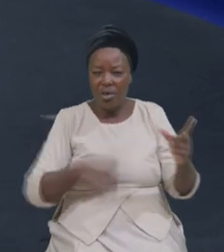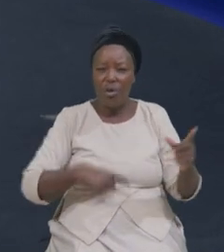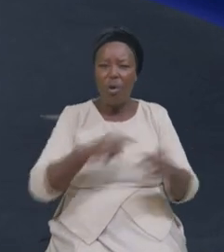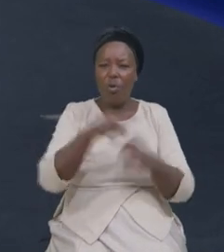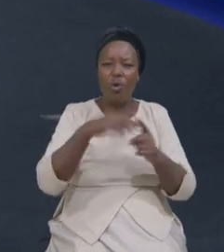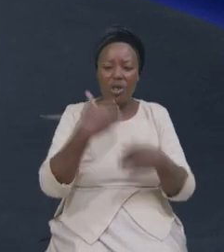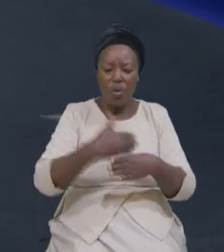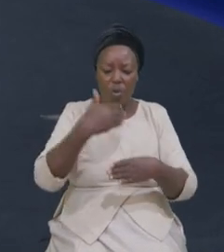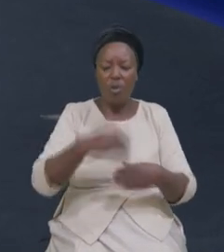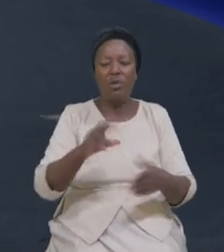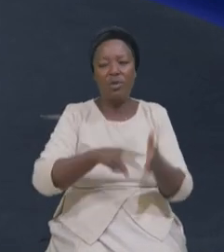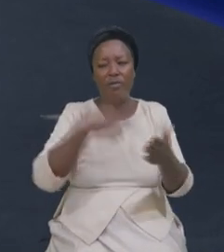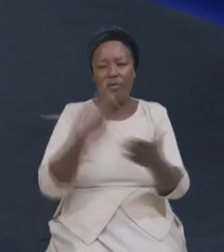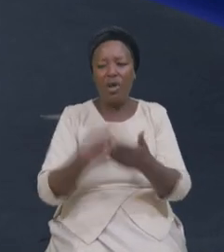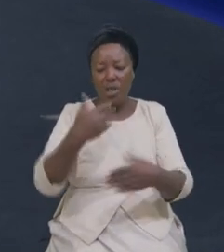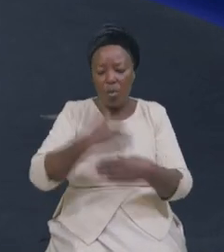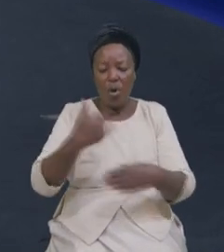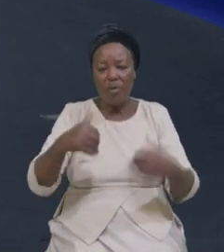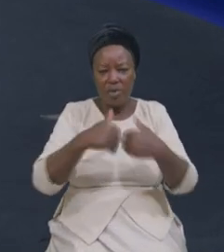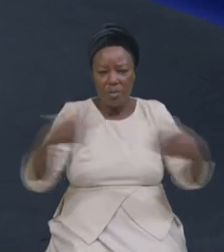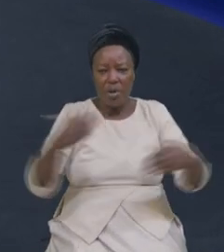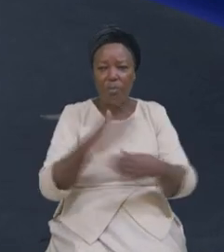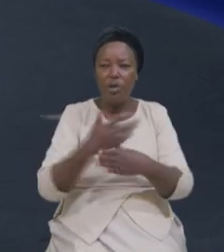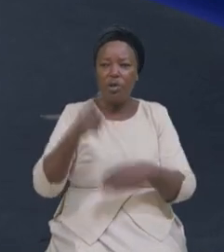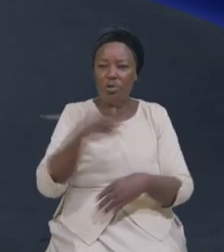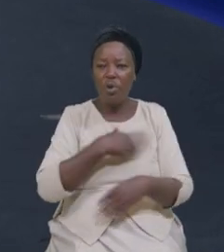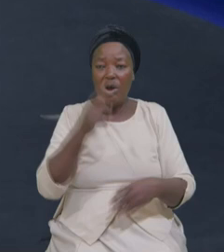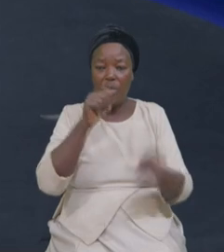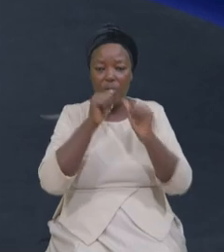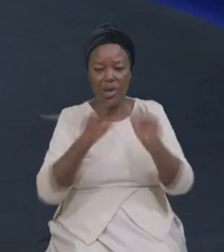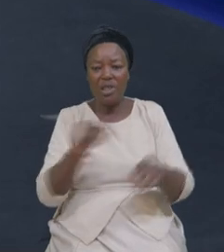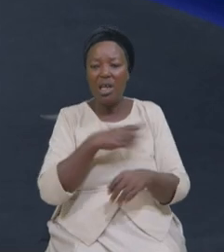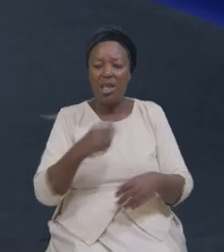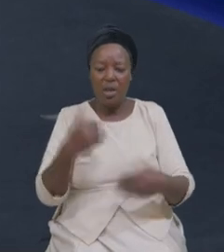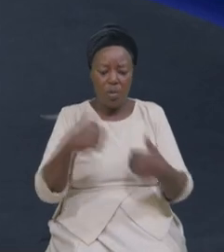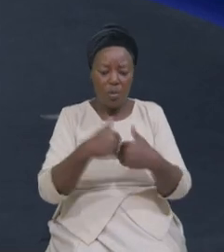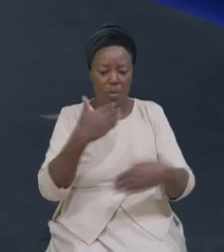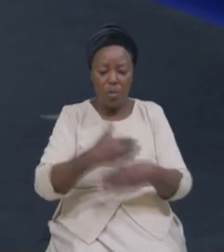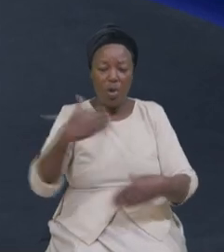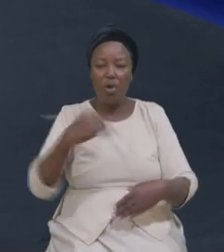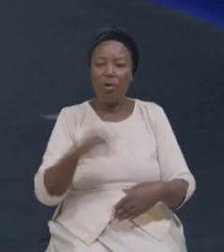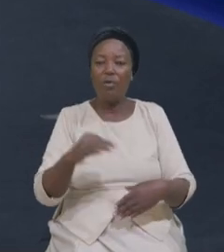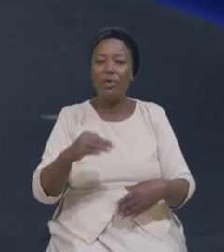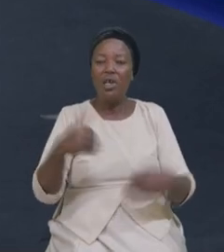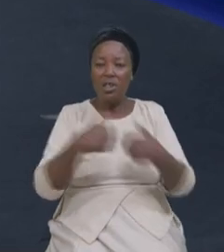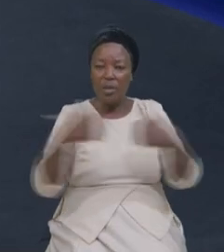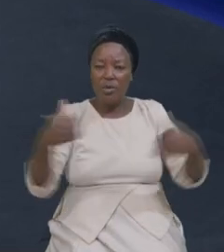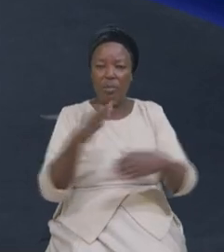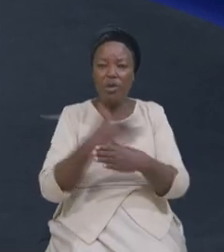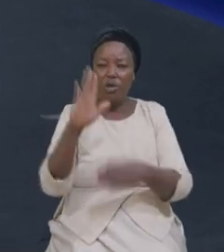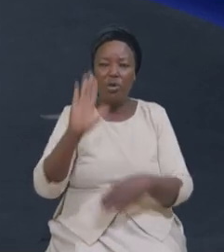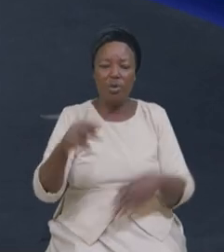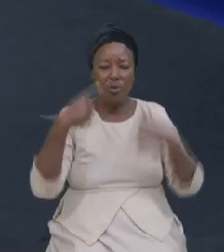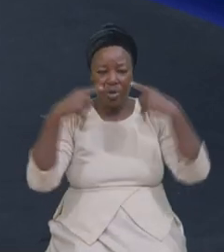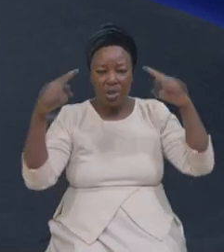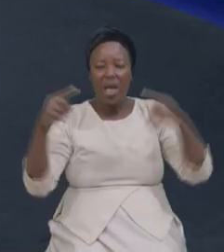wall of demarcation between you and your destiny, the wall of demarcation demarcation between you and your success. The